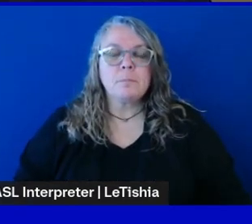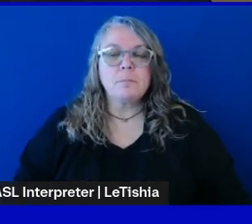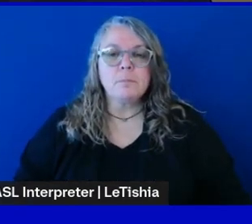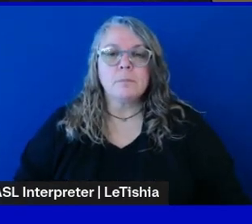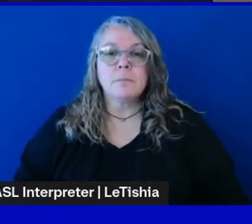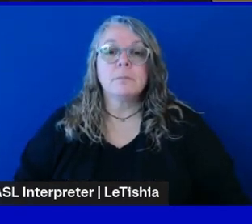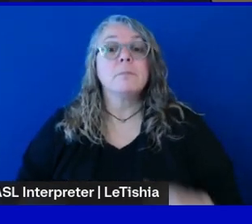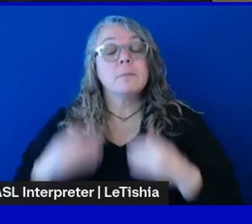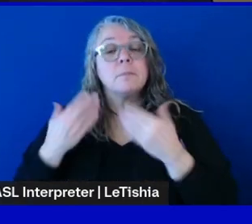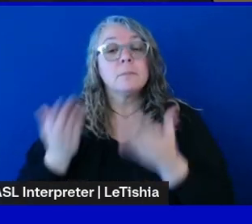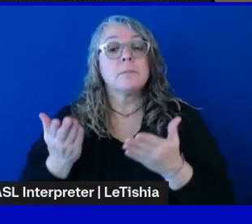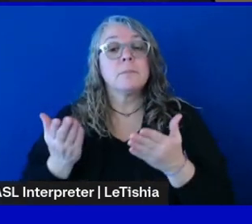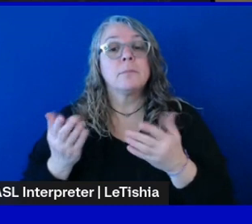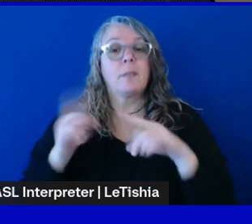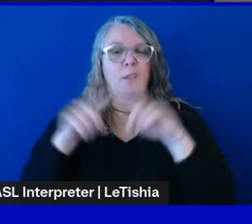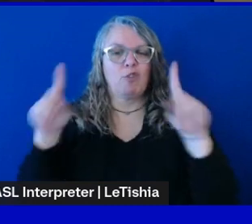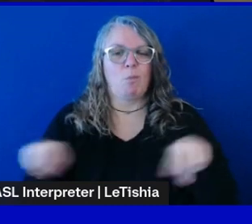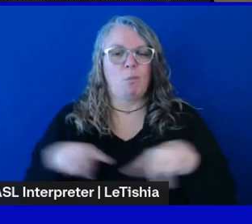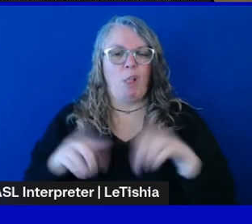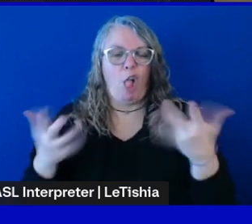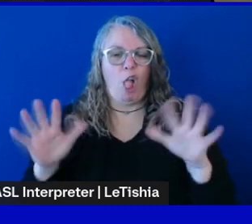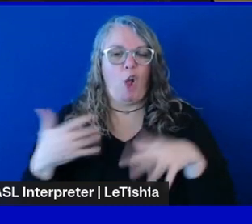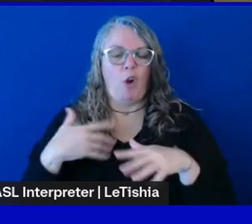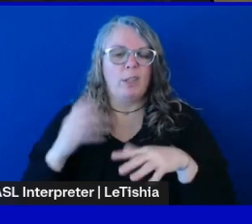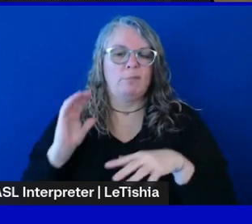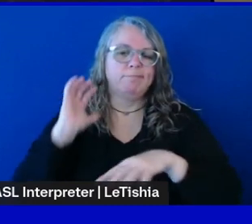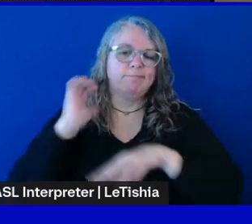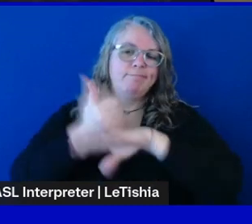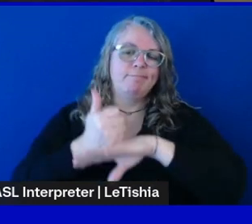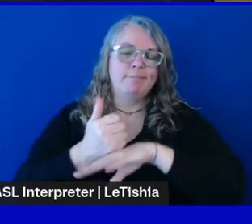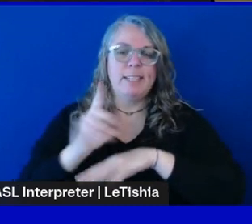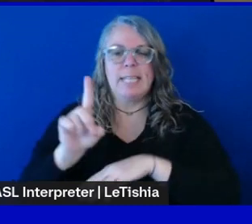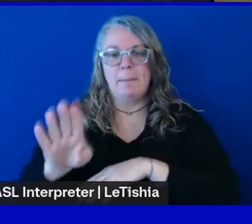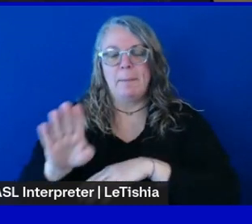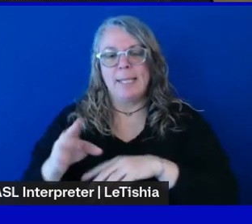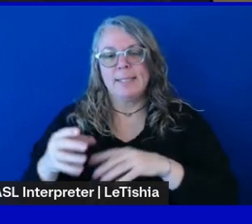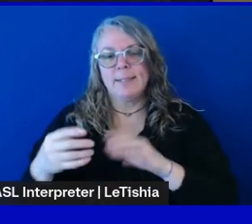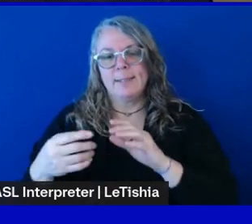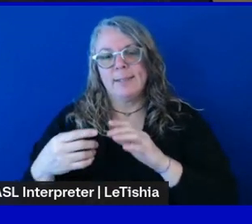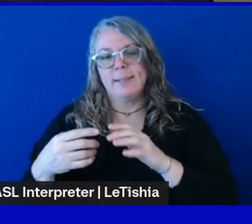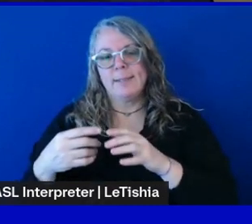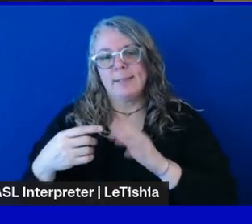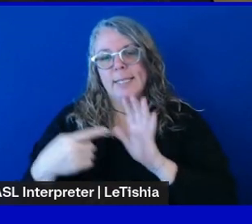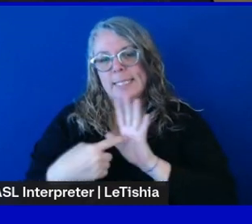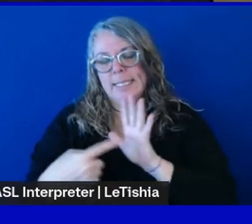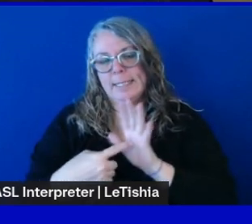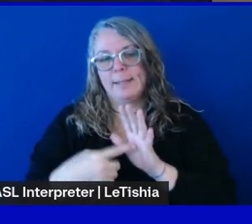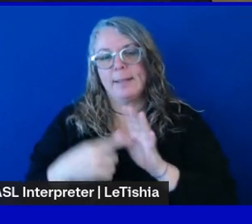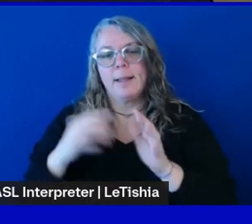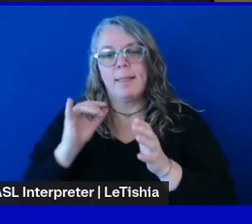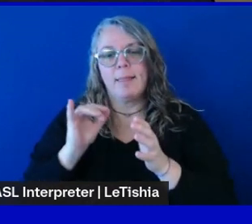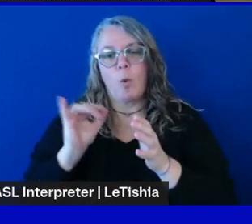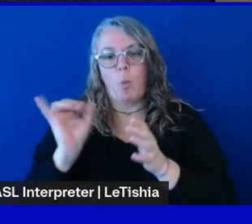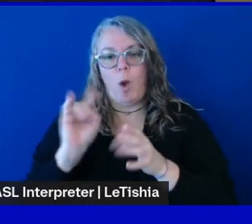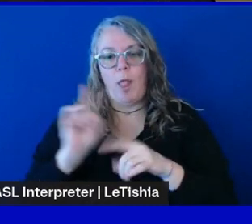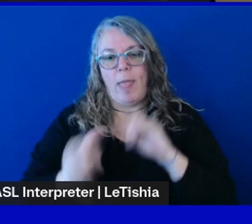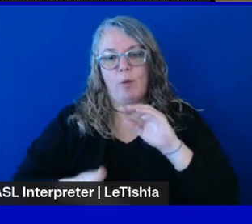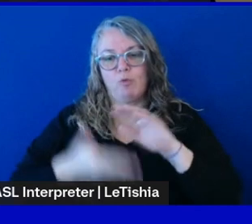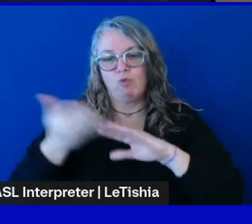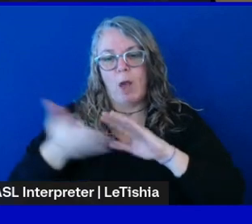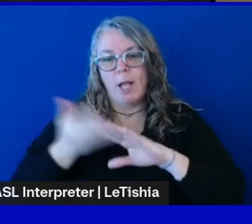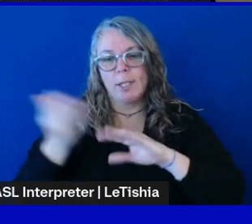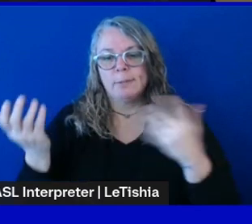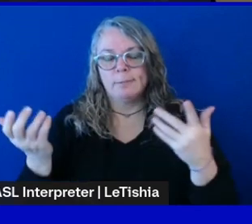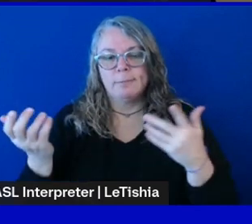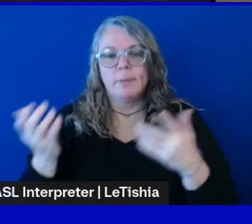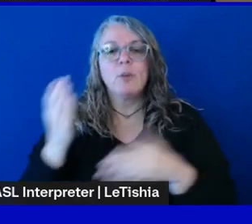is the terminal. I already provisioned a database instance and a VPC where this runs. There's some resources provisions, so let's